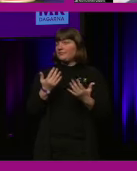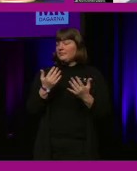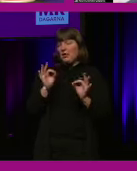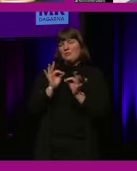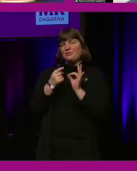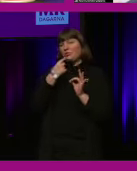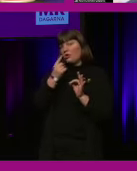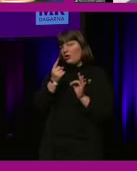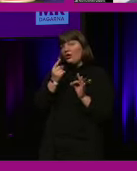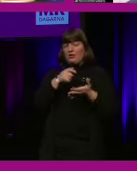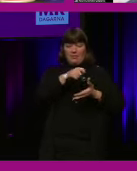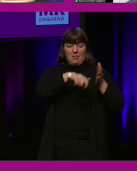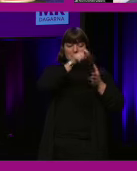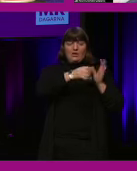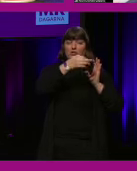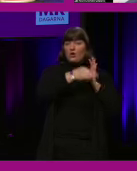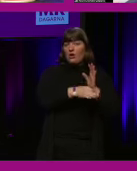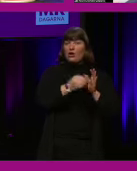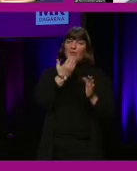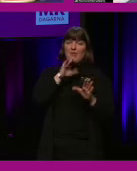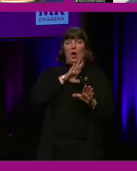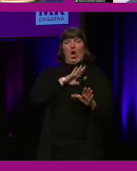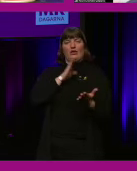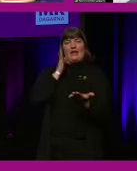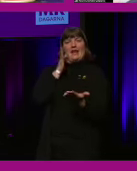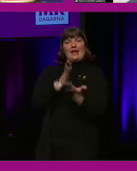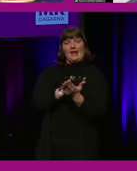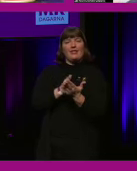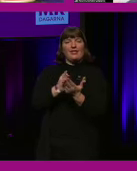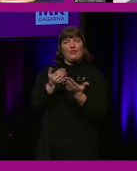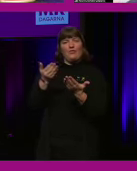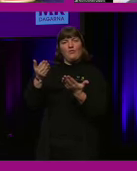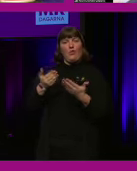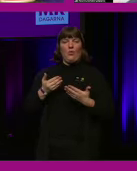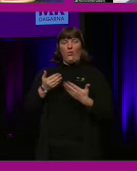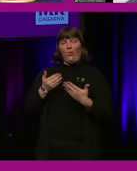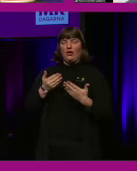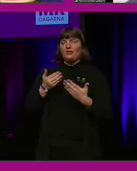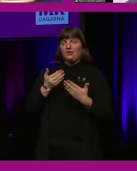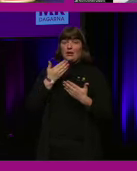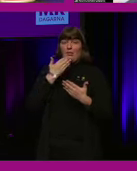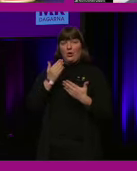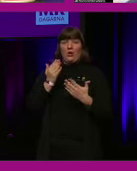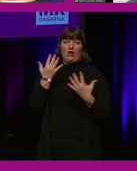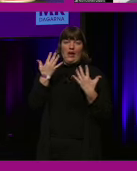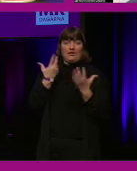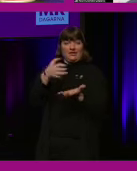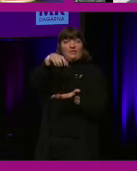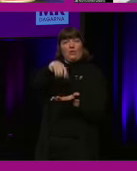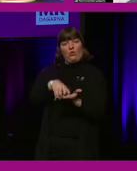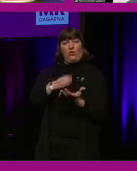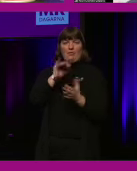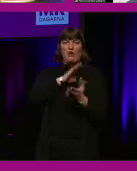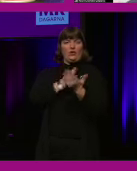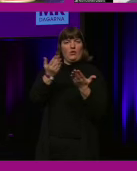said, citizenship and who has the right to have a good sort of living standard and so forth. So